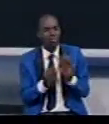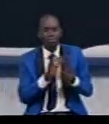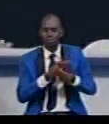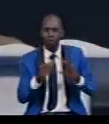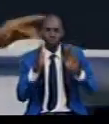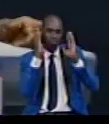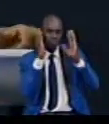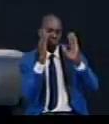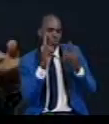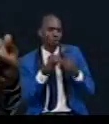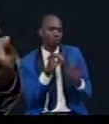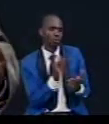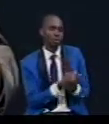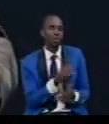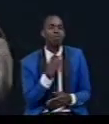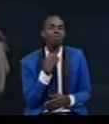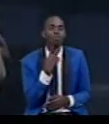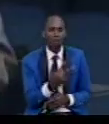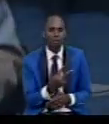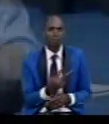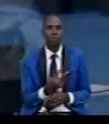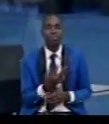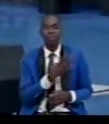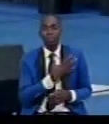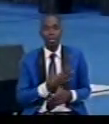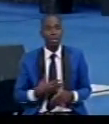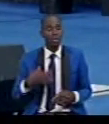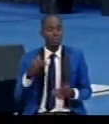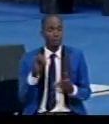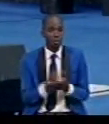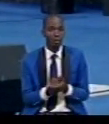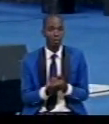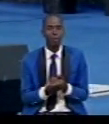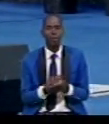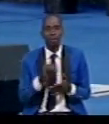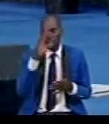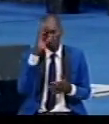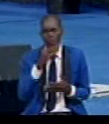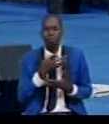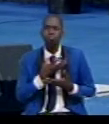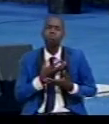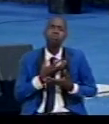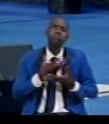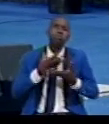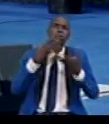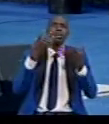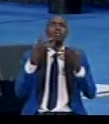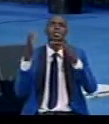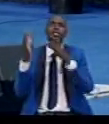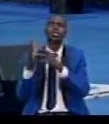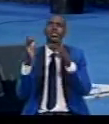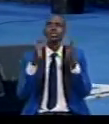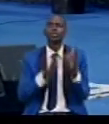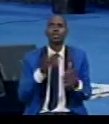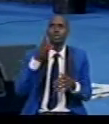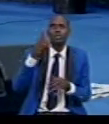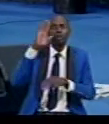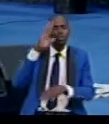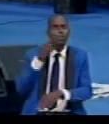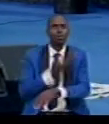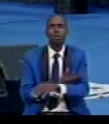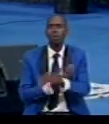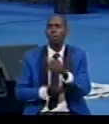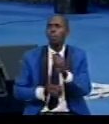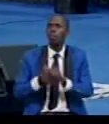that. And so he said, Jesus, thou Son of the Most High, I adjure